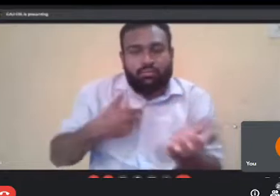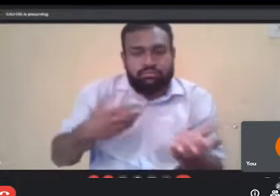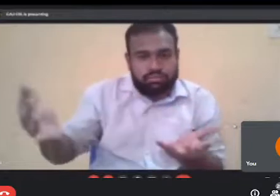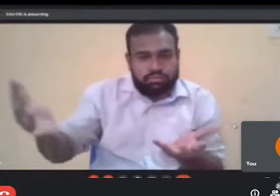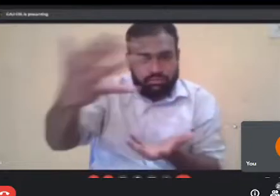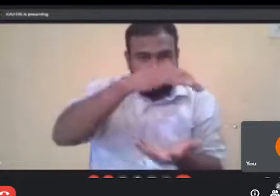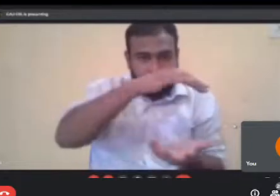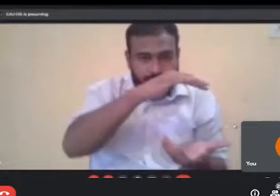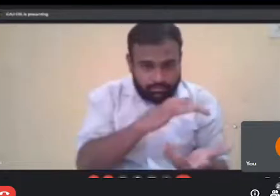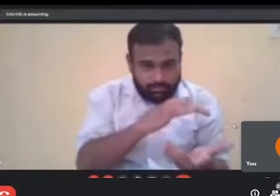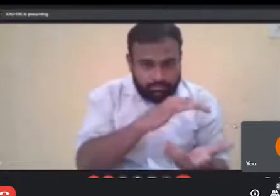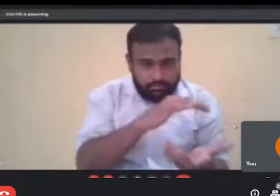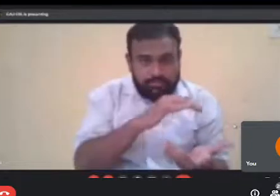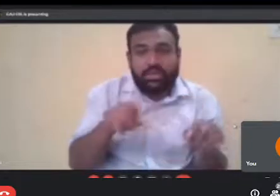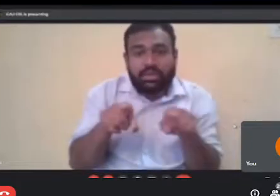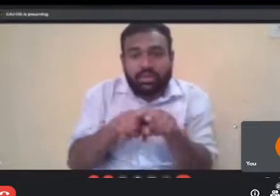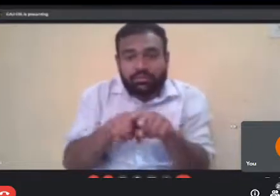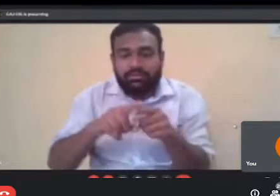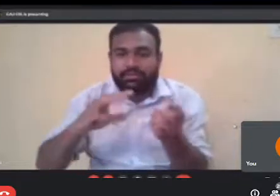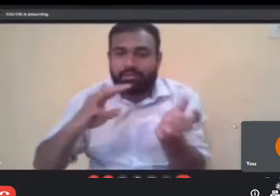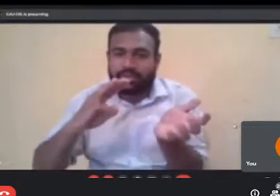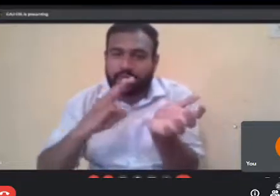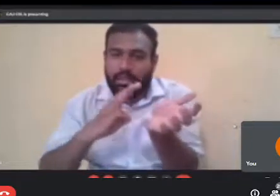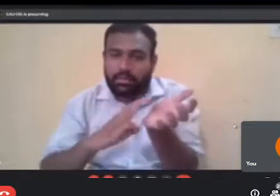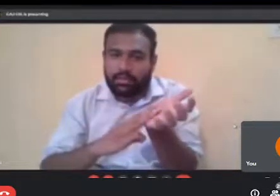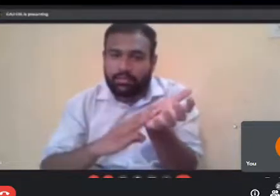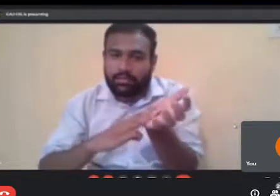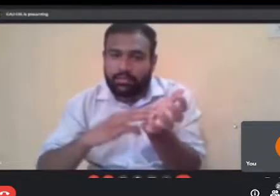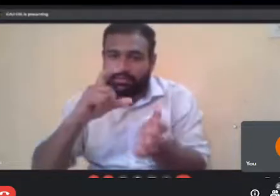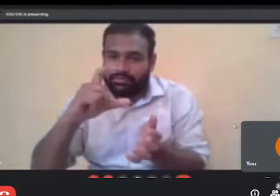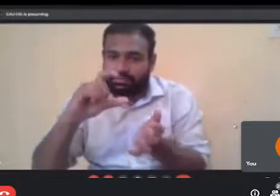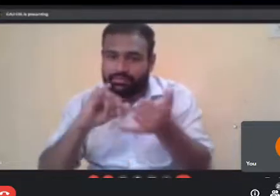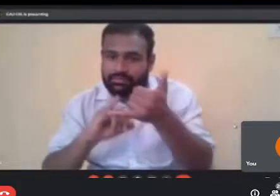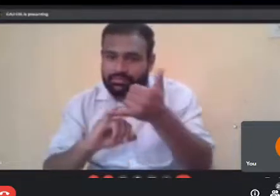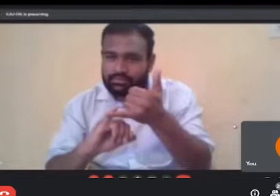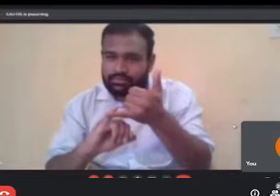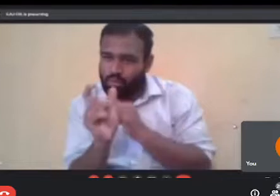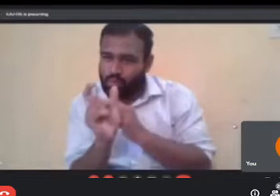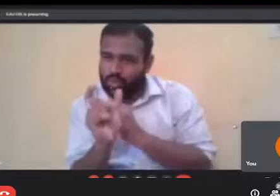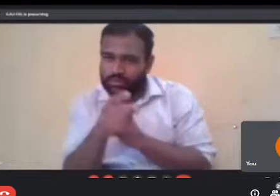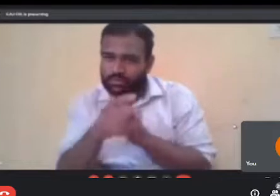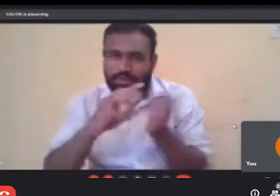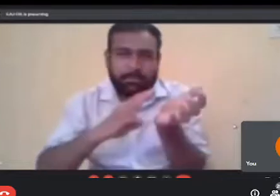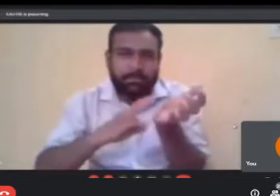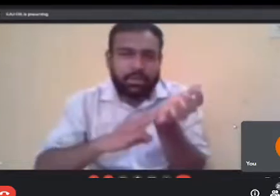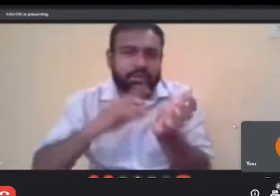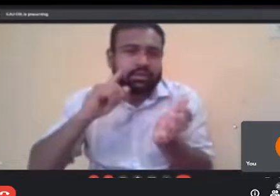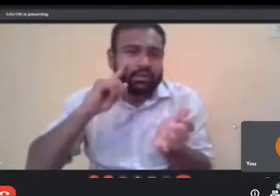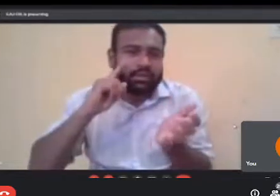and Uganda also we have collected these two things. And after that,